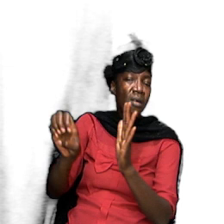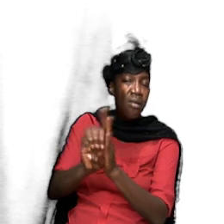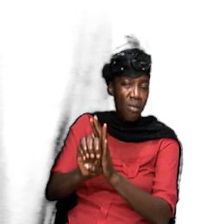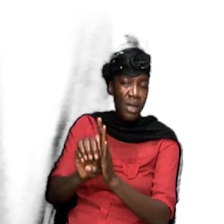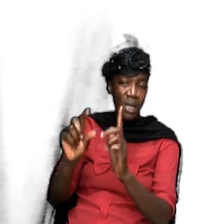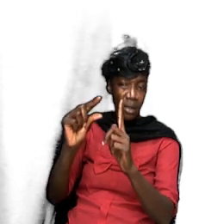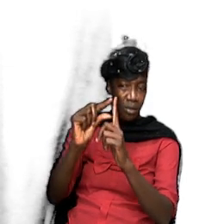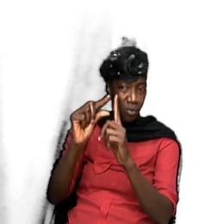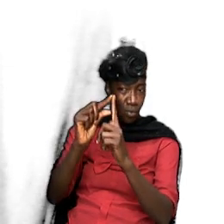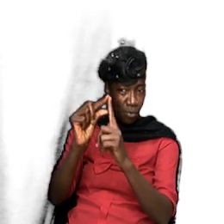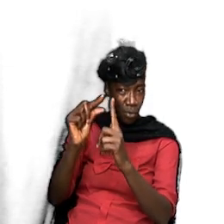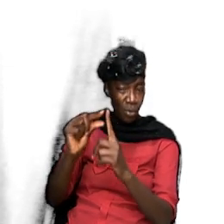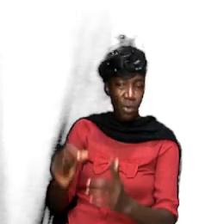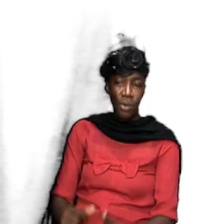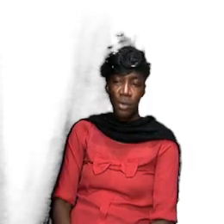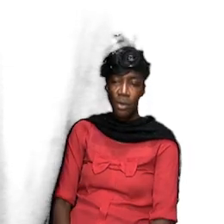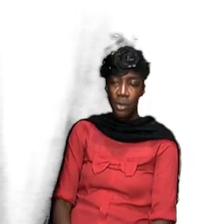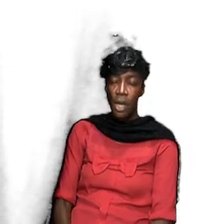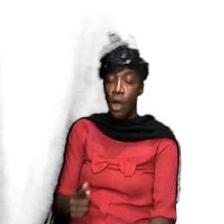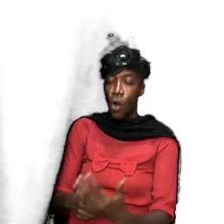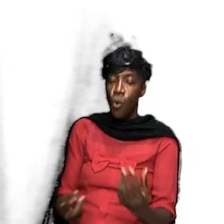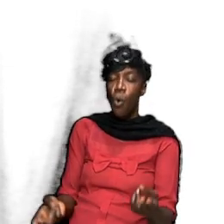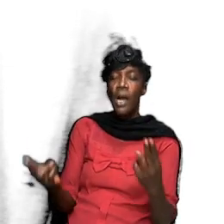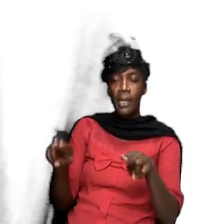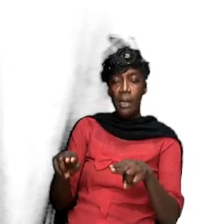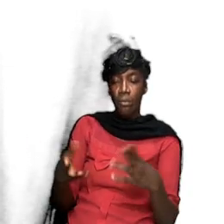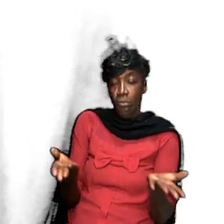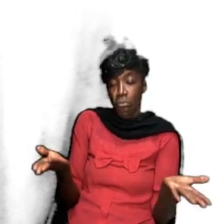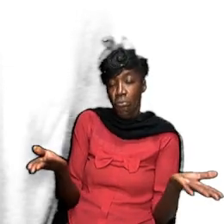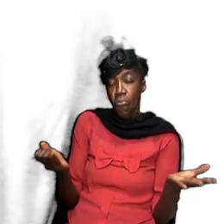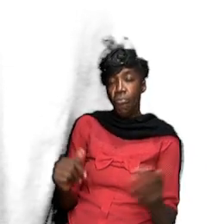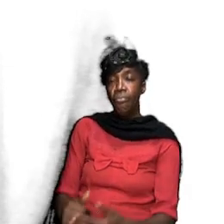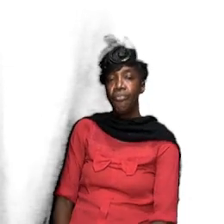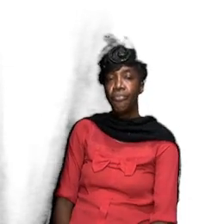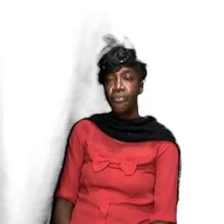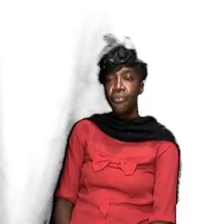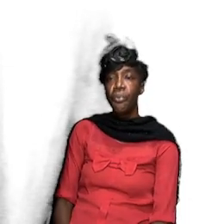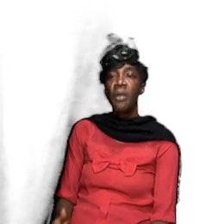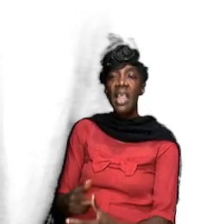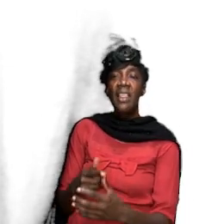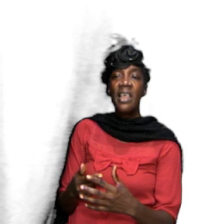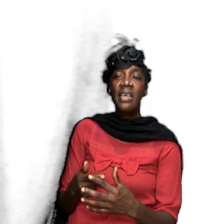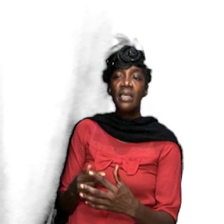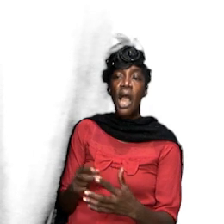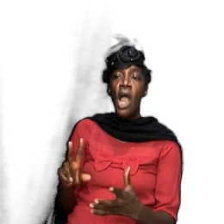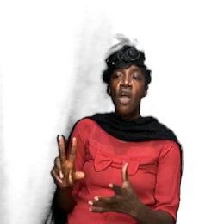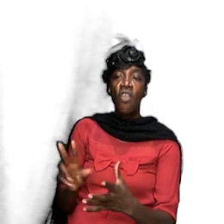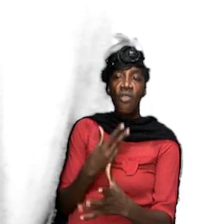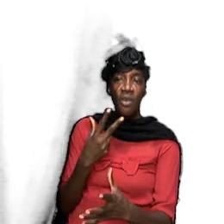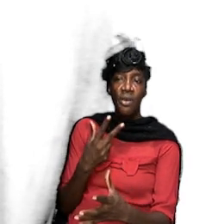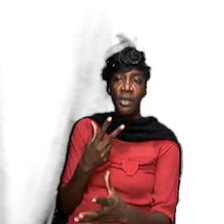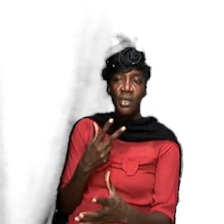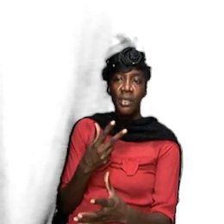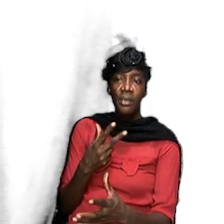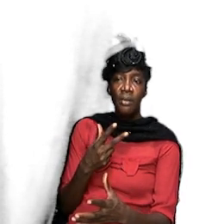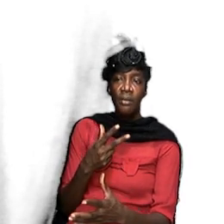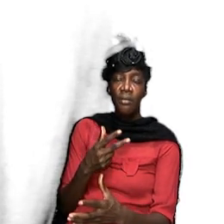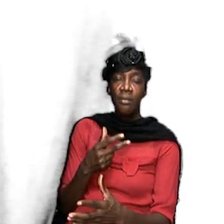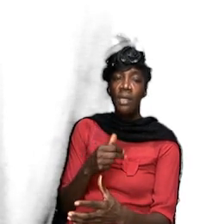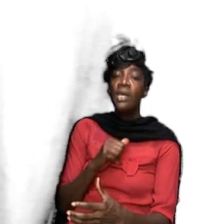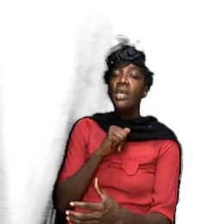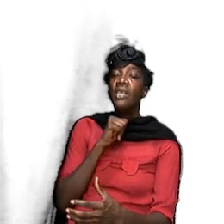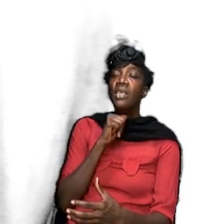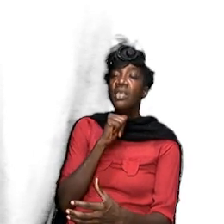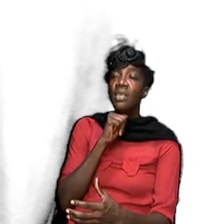happened? And we are going to dive down in it and we are going to look at it. And then thirdly, if we are not so much on a good footing